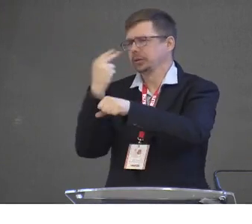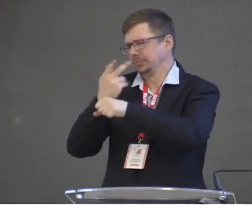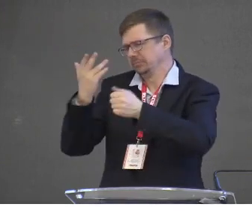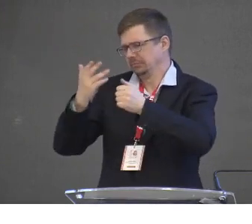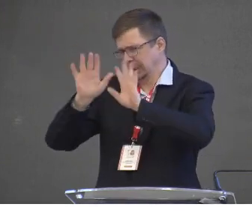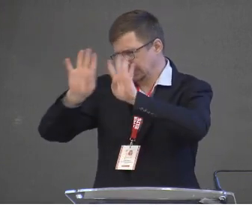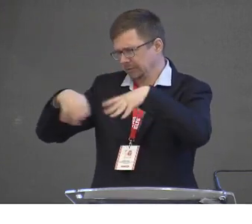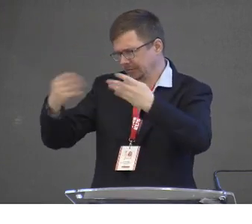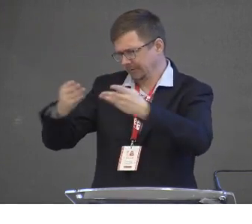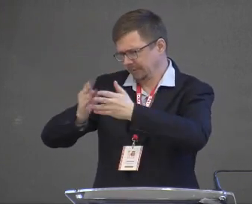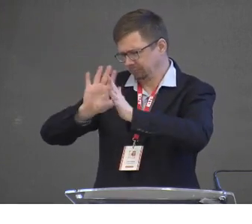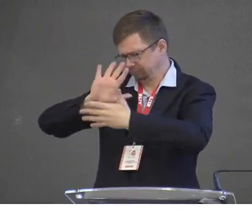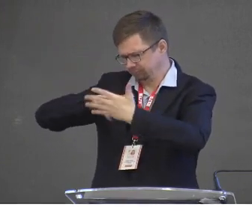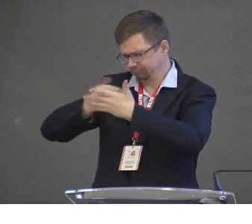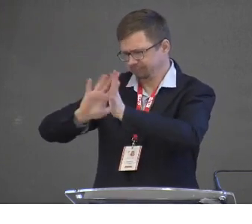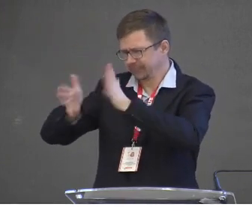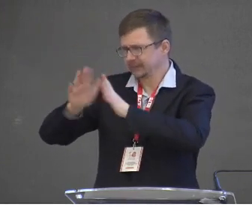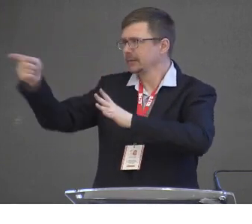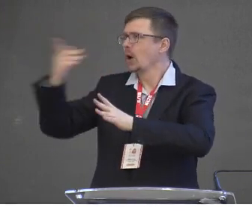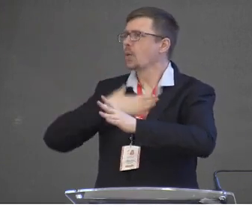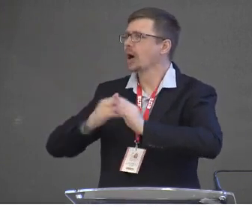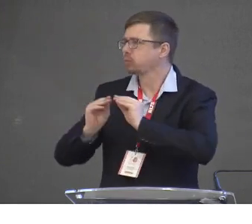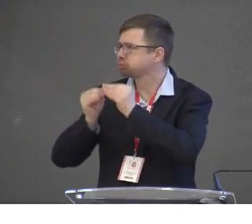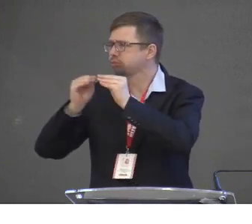reference for sign languages.